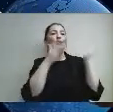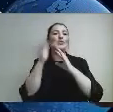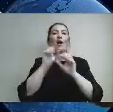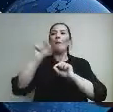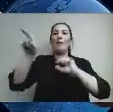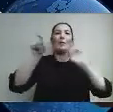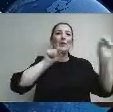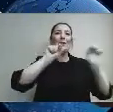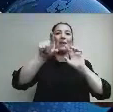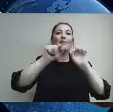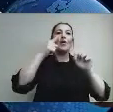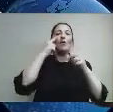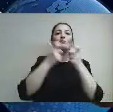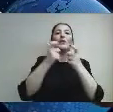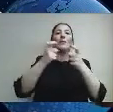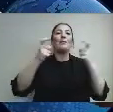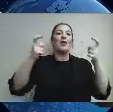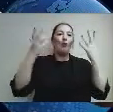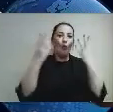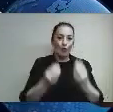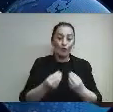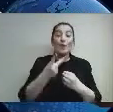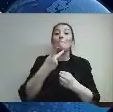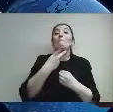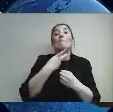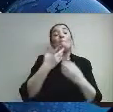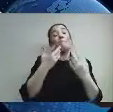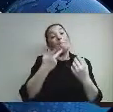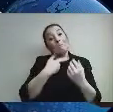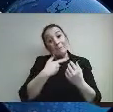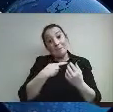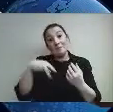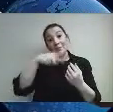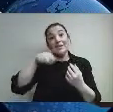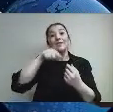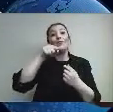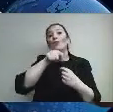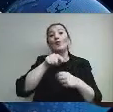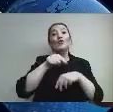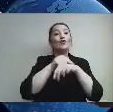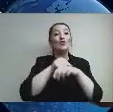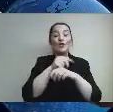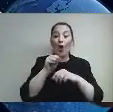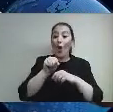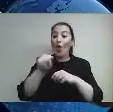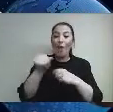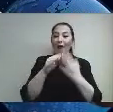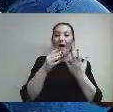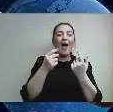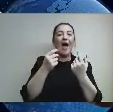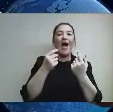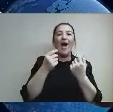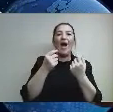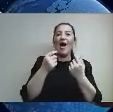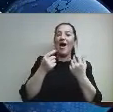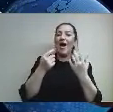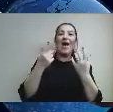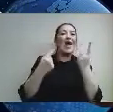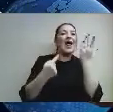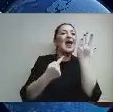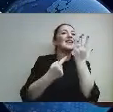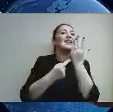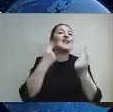uh, animals and other carriers like winds. So we just wanted to scale